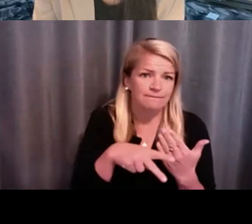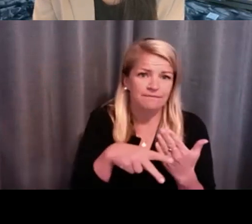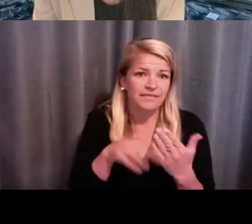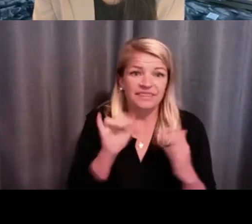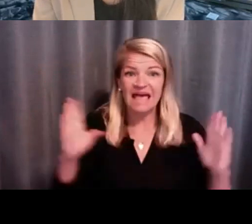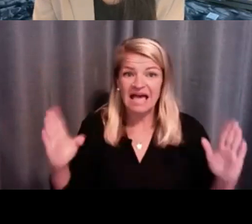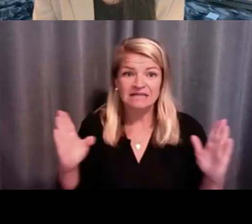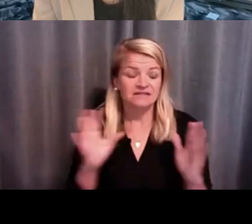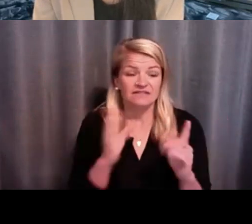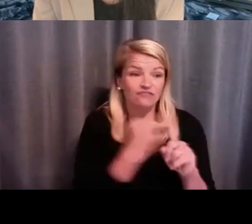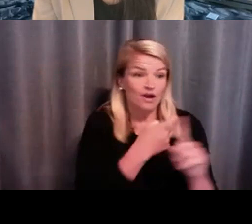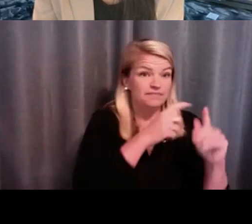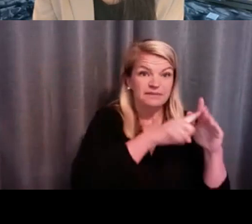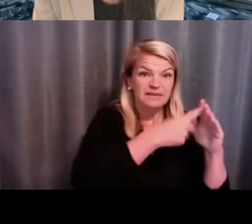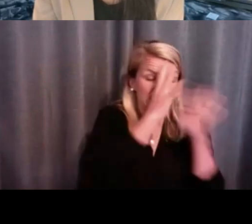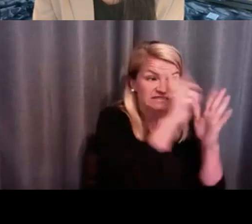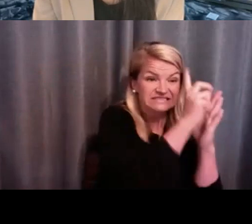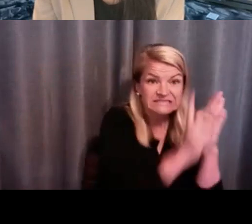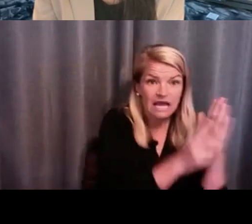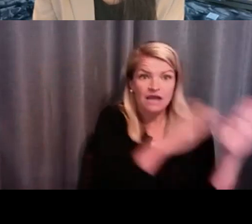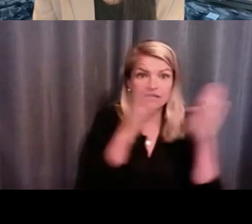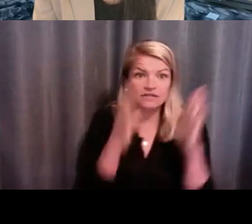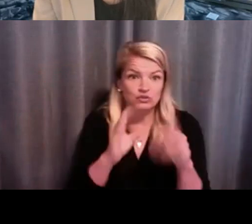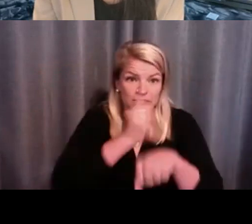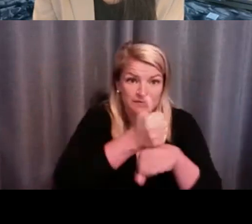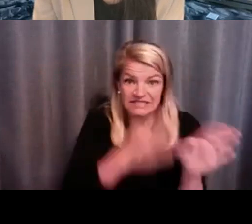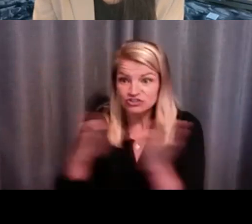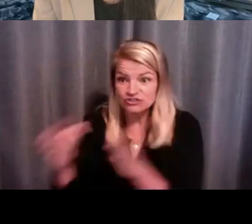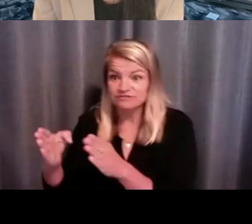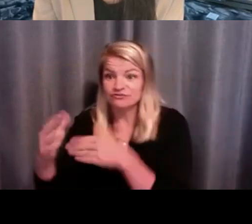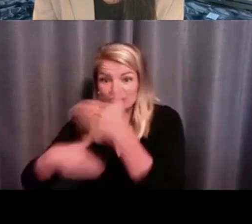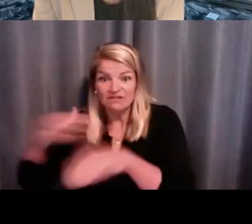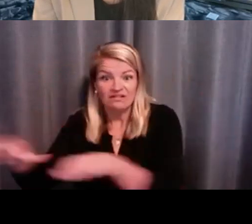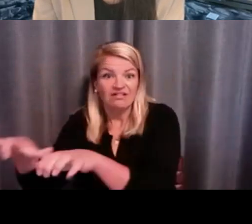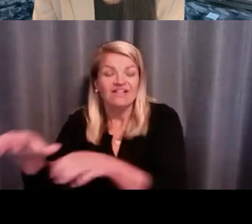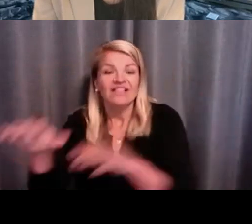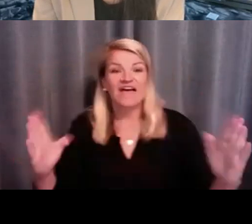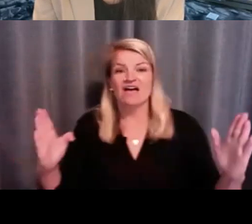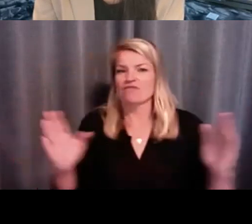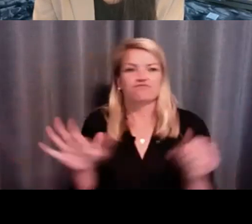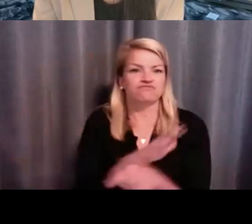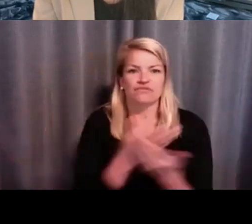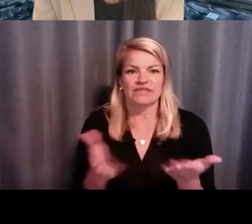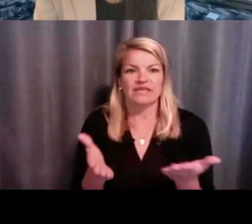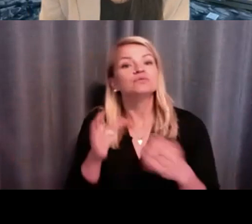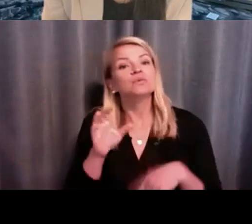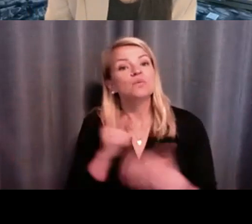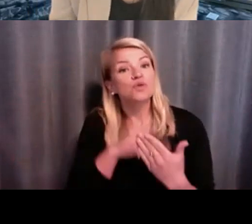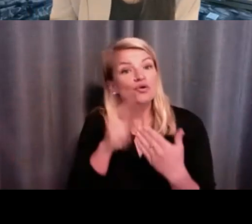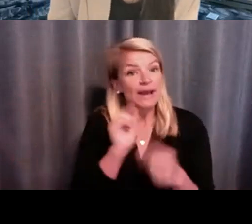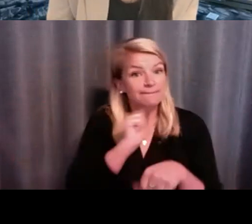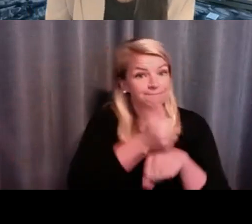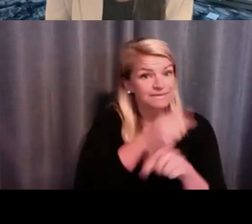the design to implementation up to evaluation. And not only in the program implementation, but also in